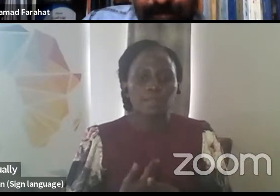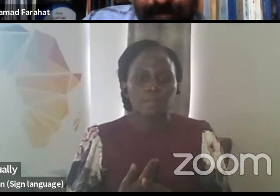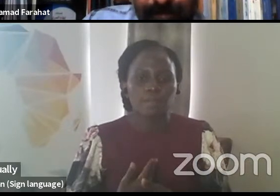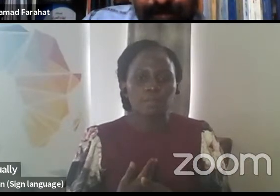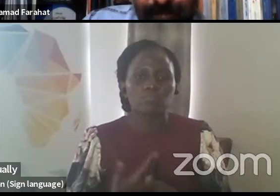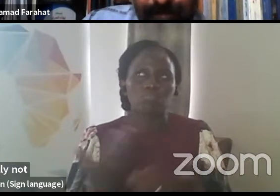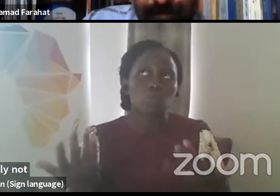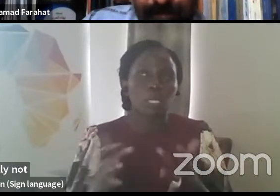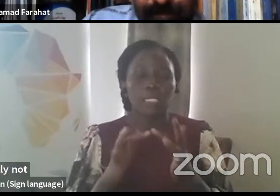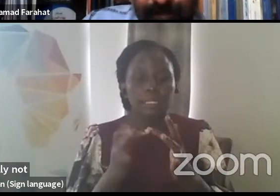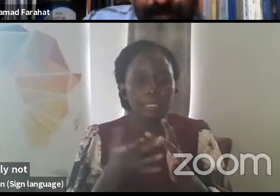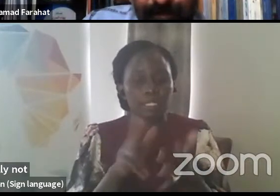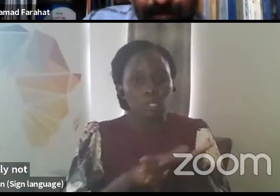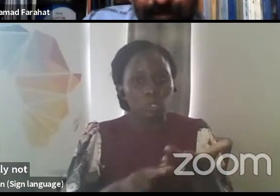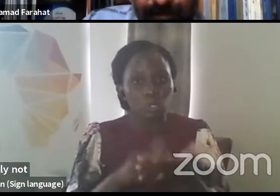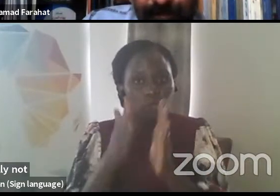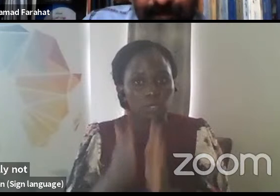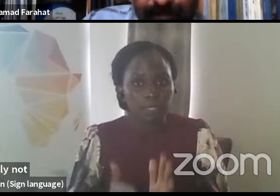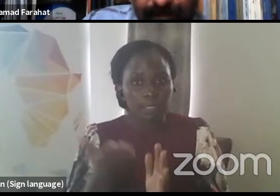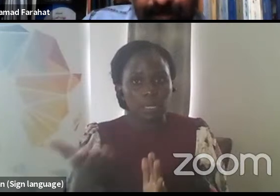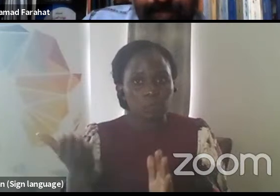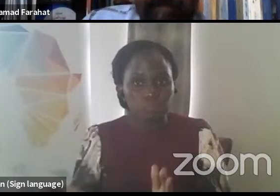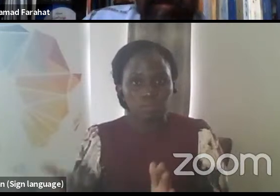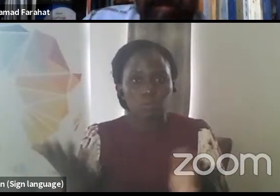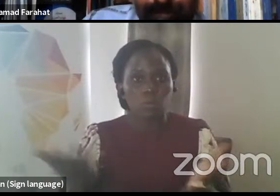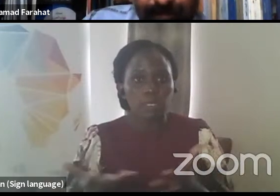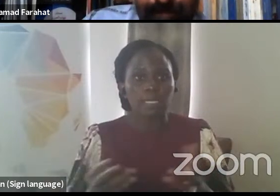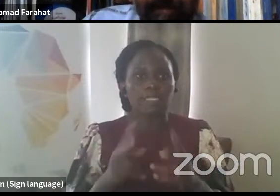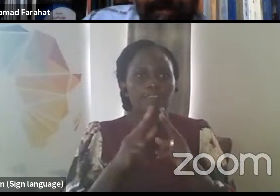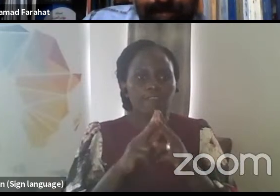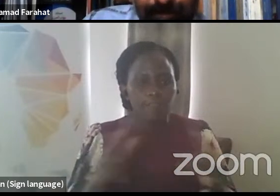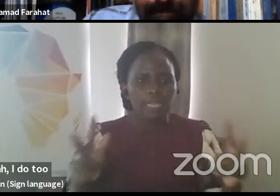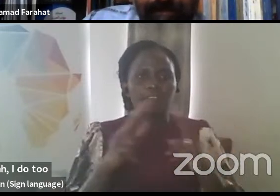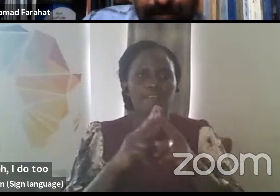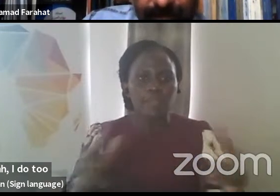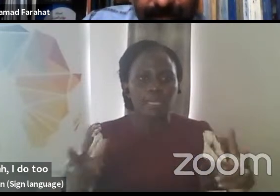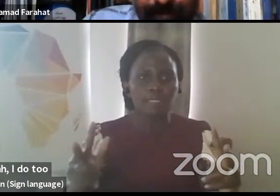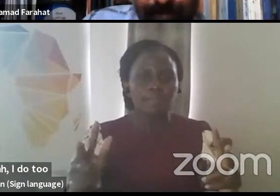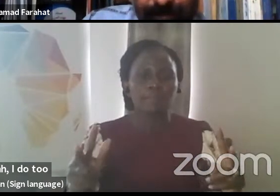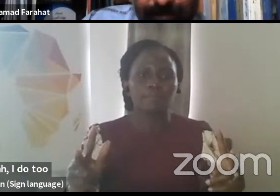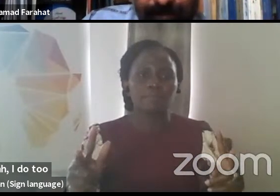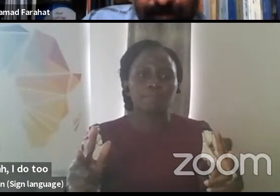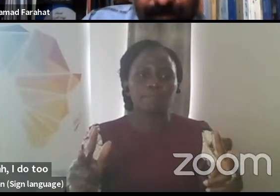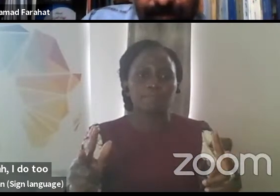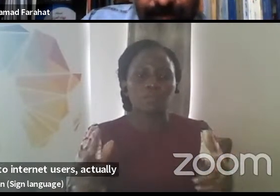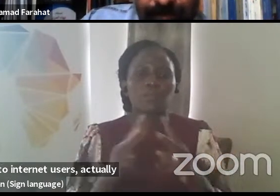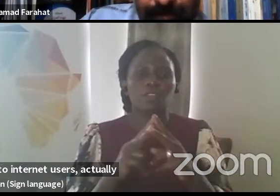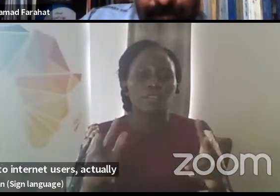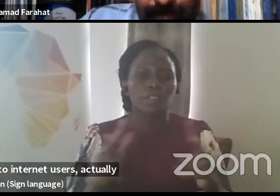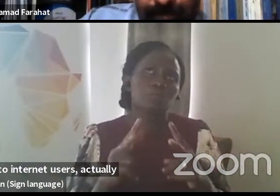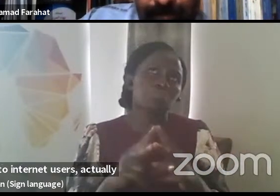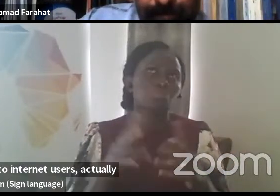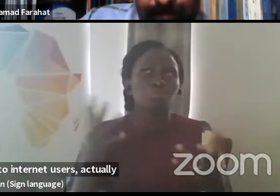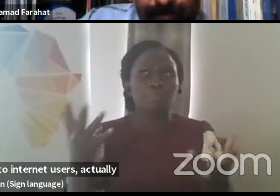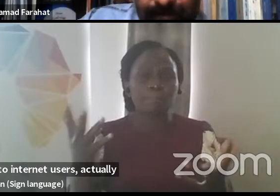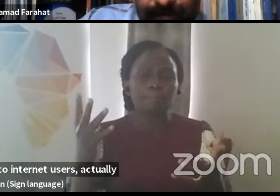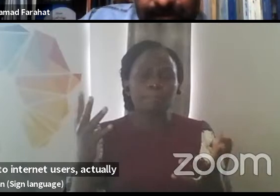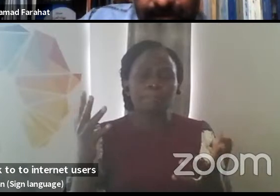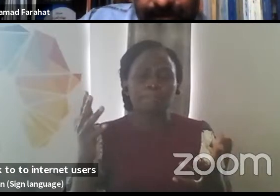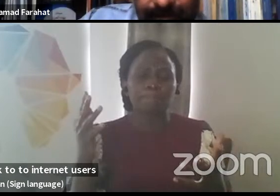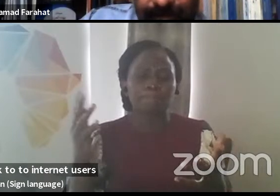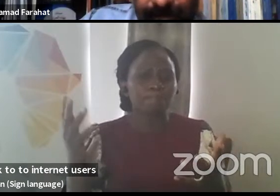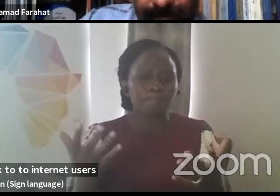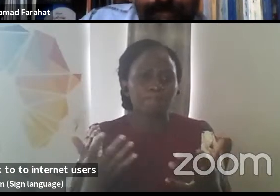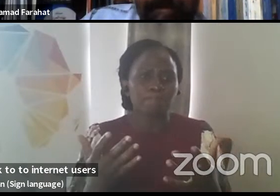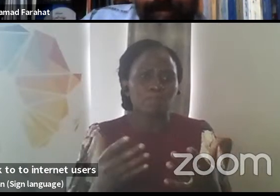there were 3 or 2 internet users that actually shared their opinions online, and it's very, very not I would say